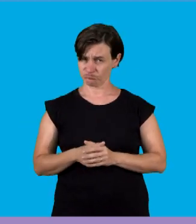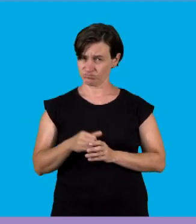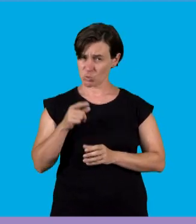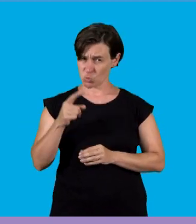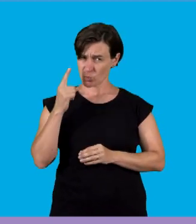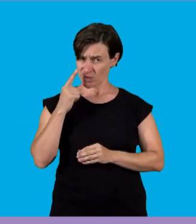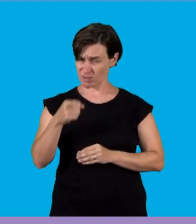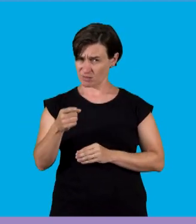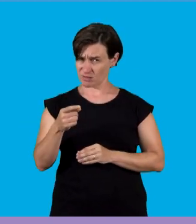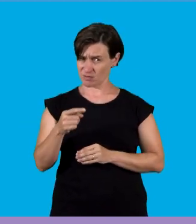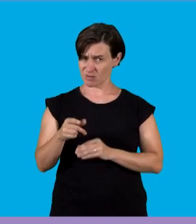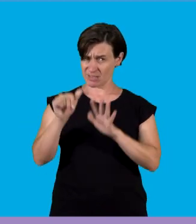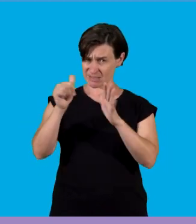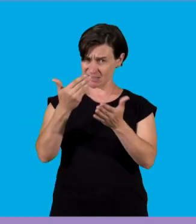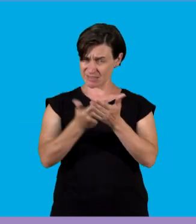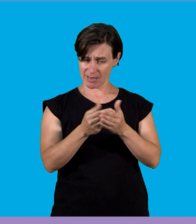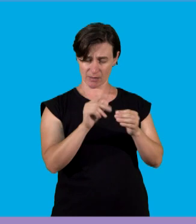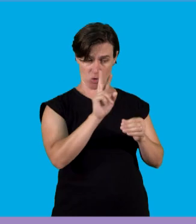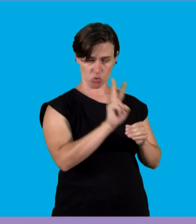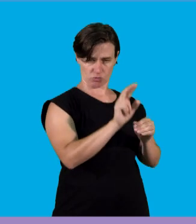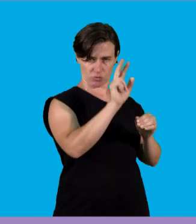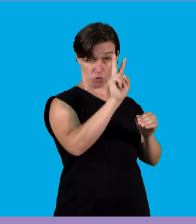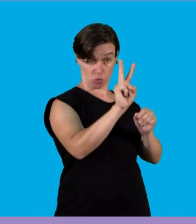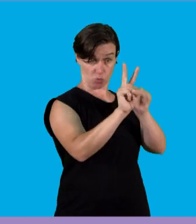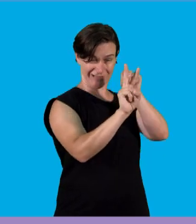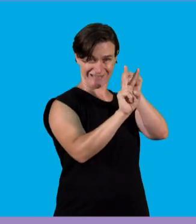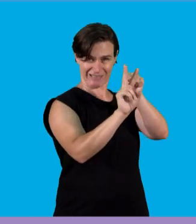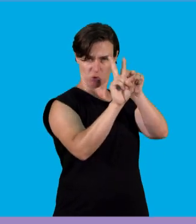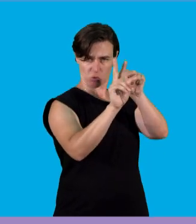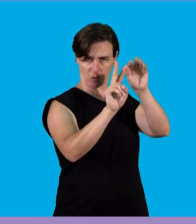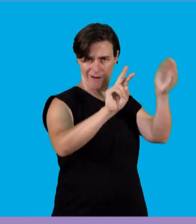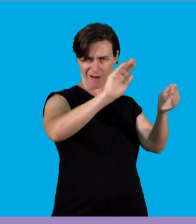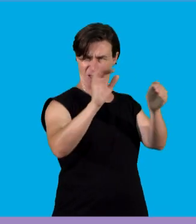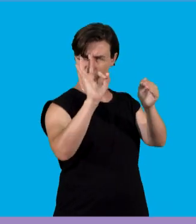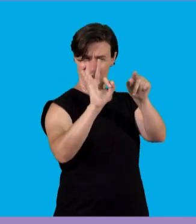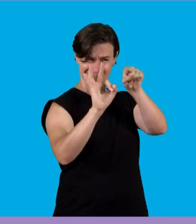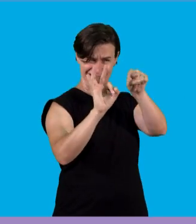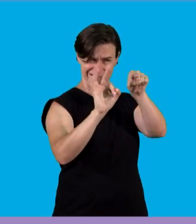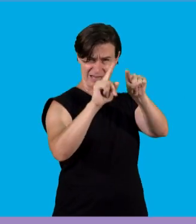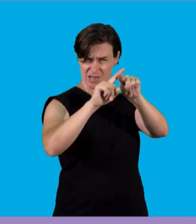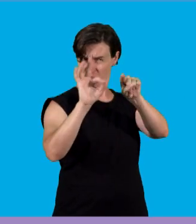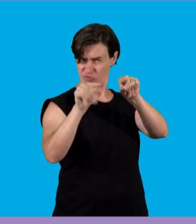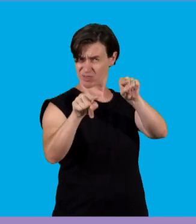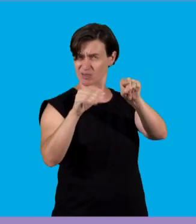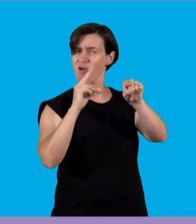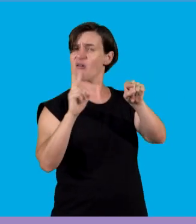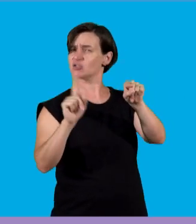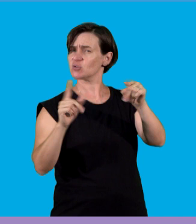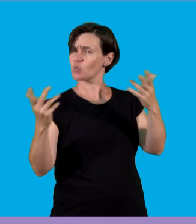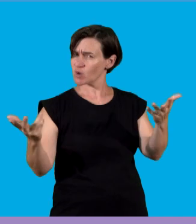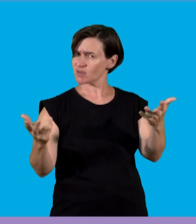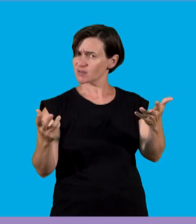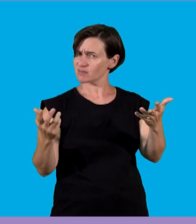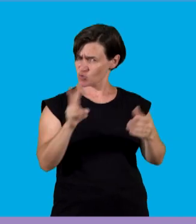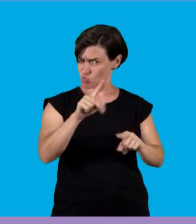you think that we managed to get that 6 from multiplying these 2 exponents, just like the previous example? Well, what is